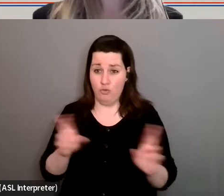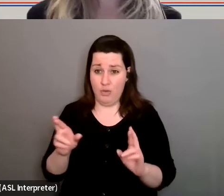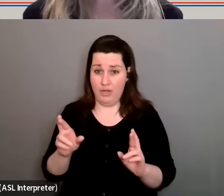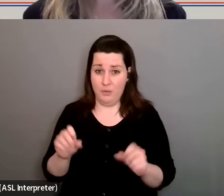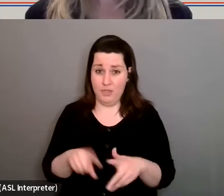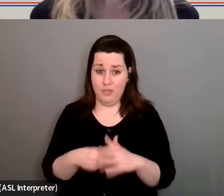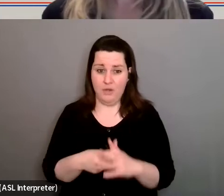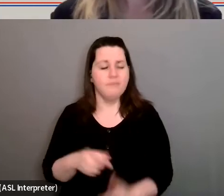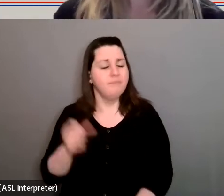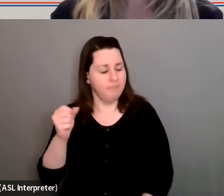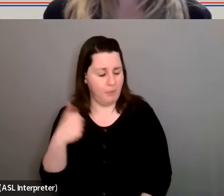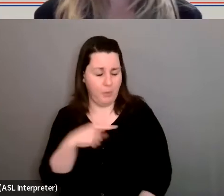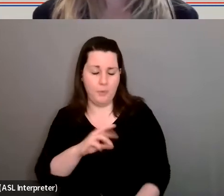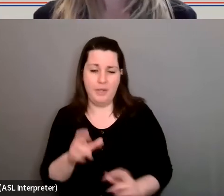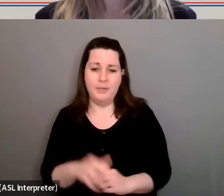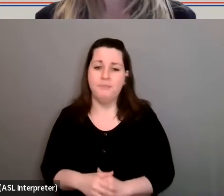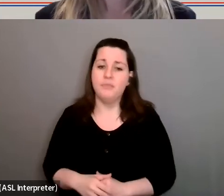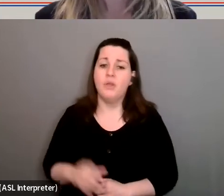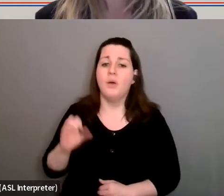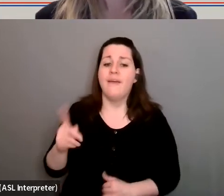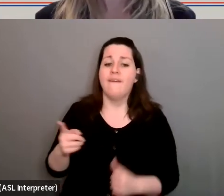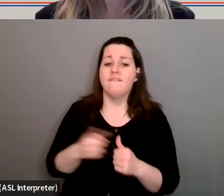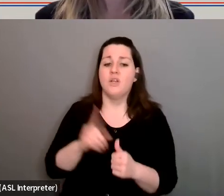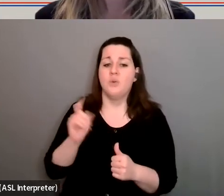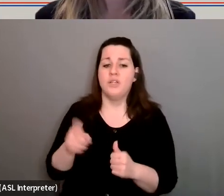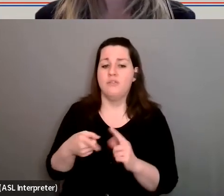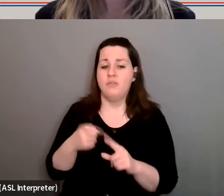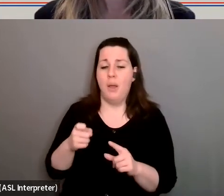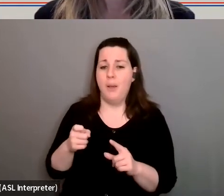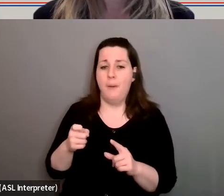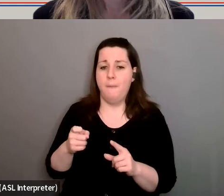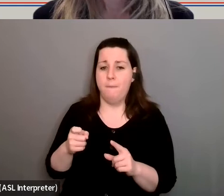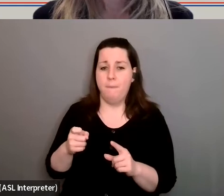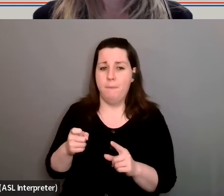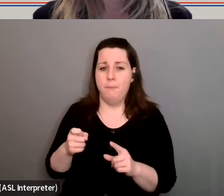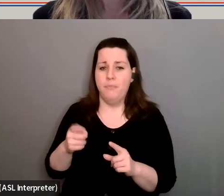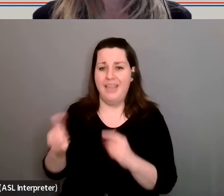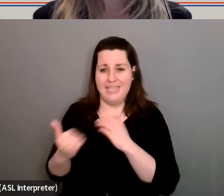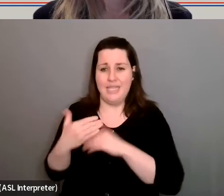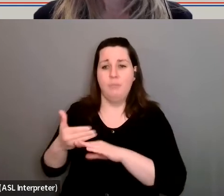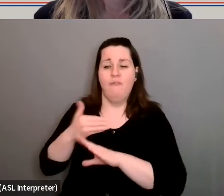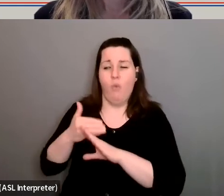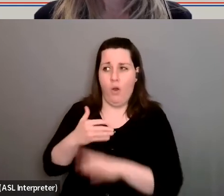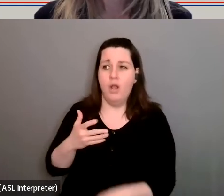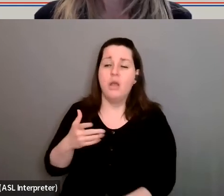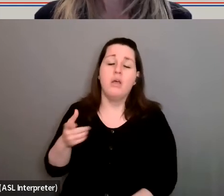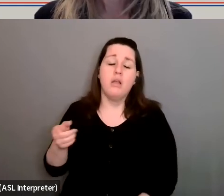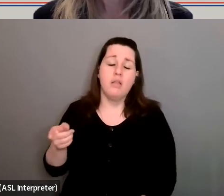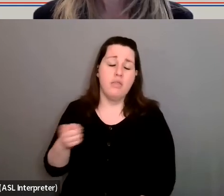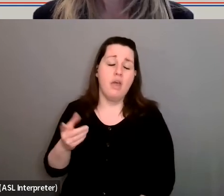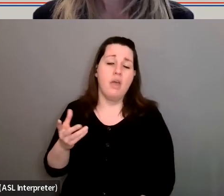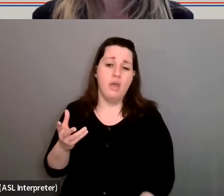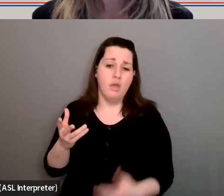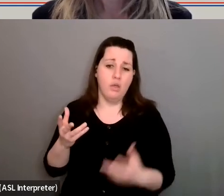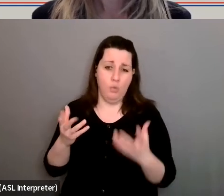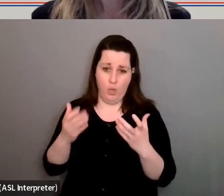We are ready. Okay. The first one came from somebody that's on, but actually sent it ahead of time. And they want to know if